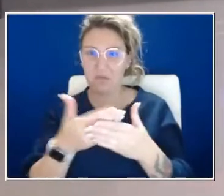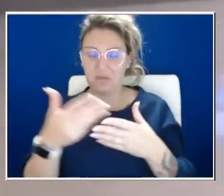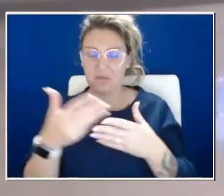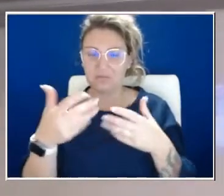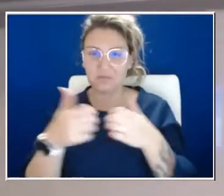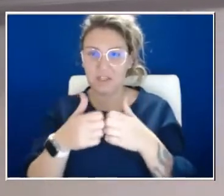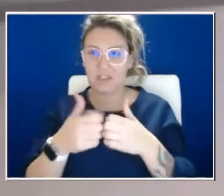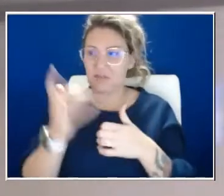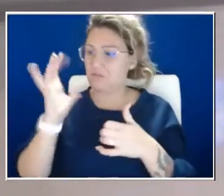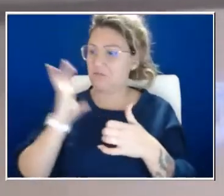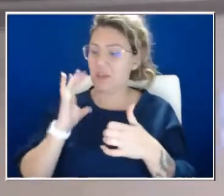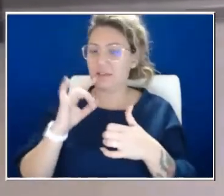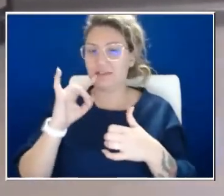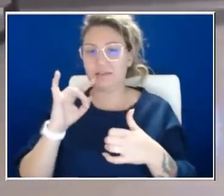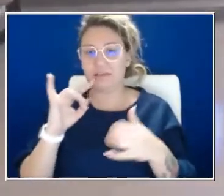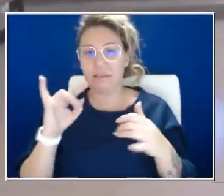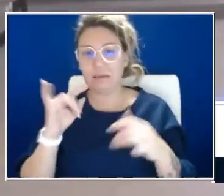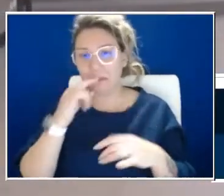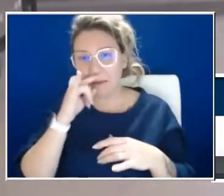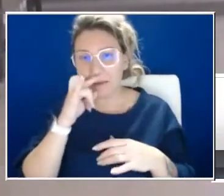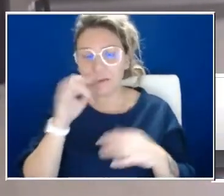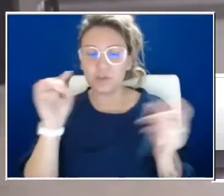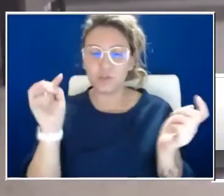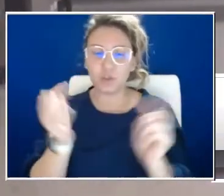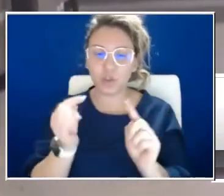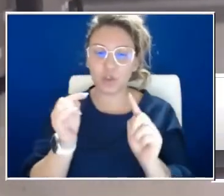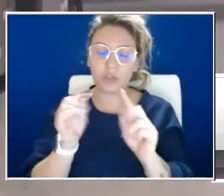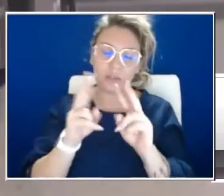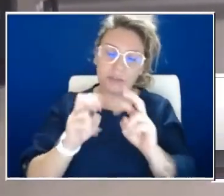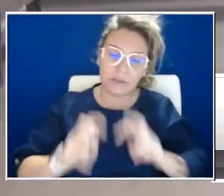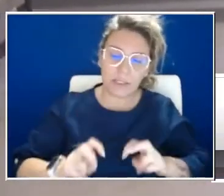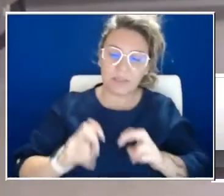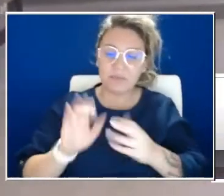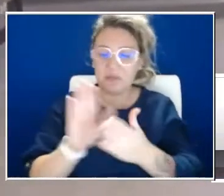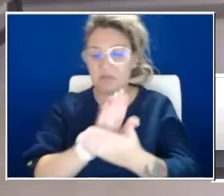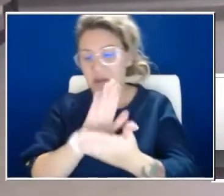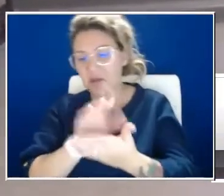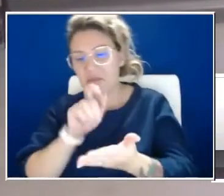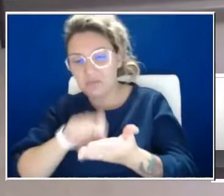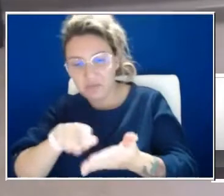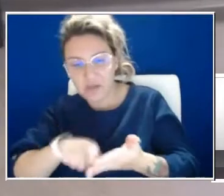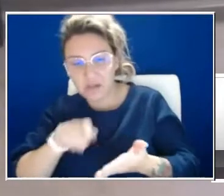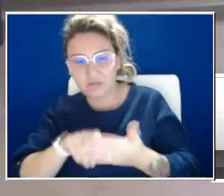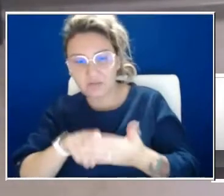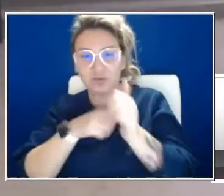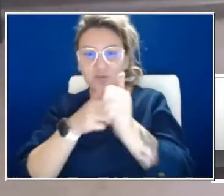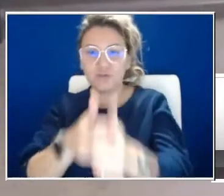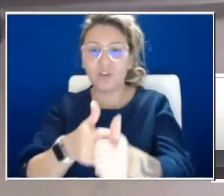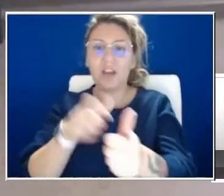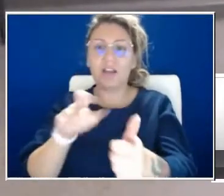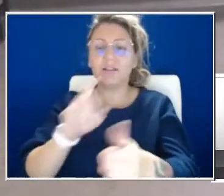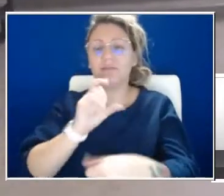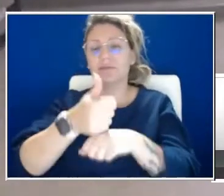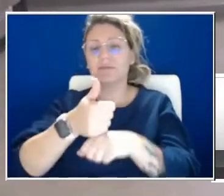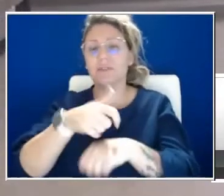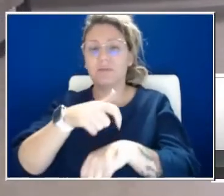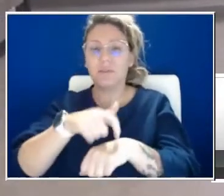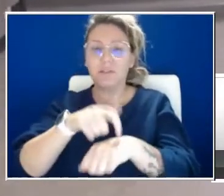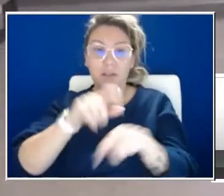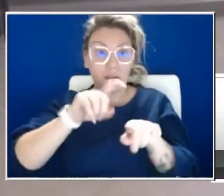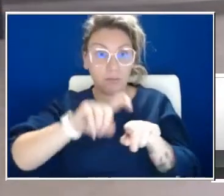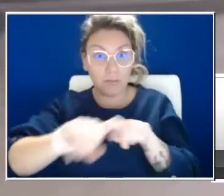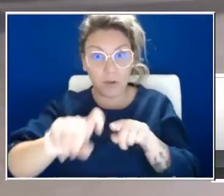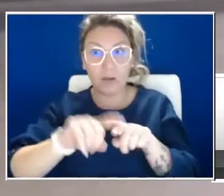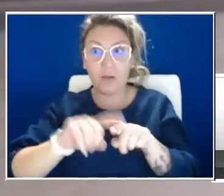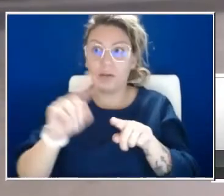our assessment, we use pen and paper to monitor, to track. You know, you have to set up a time to call the student athlete on a Saturday